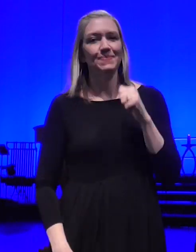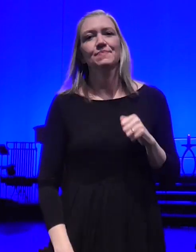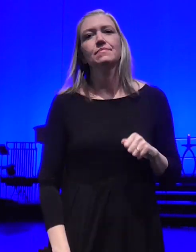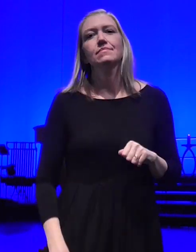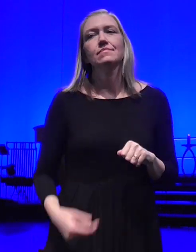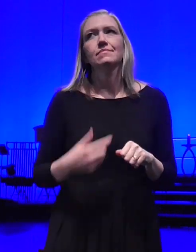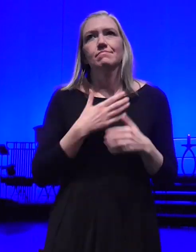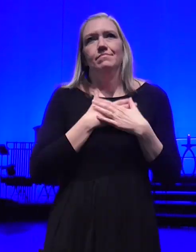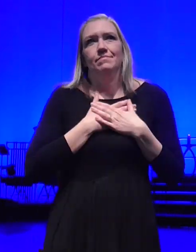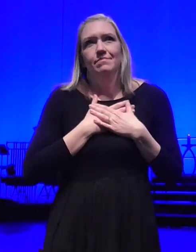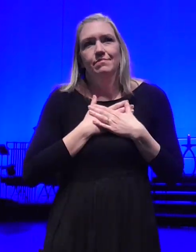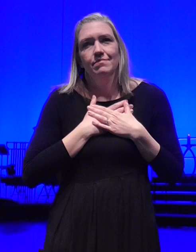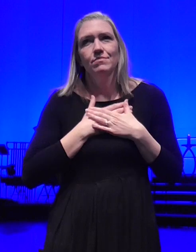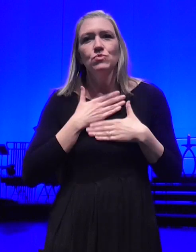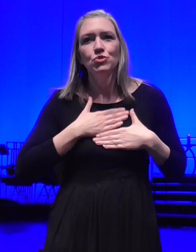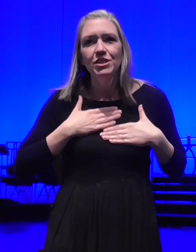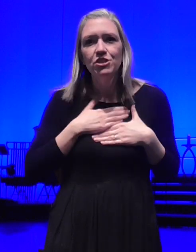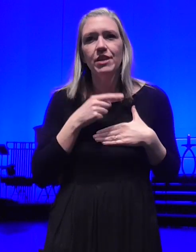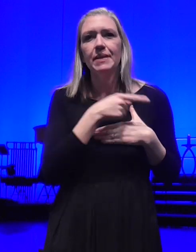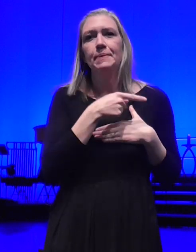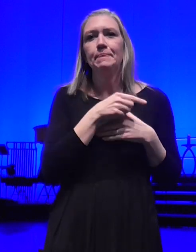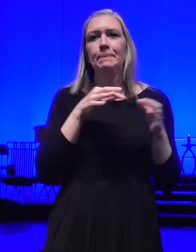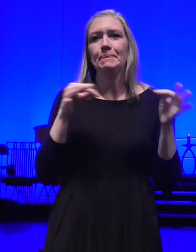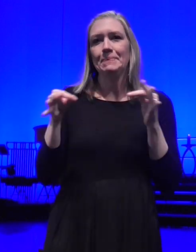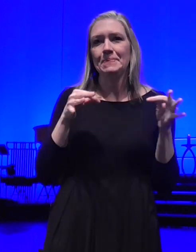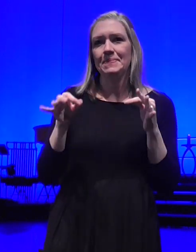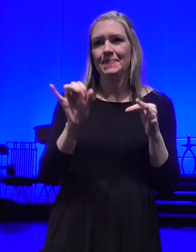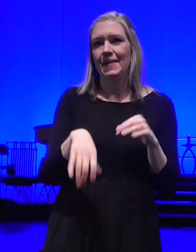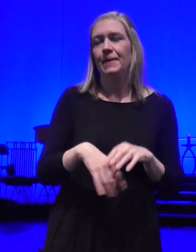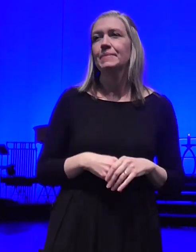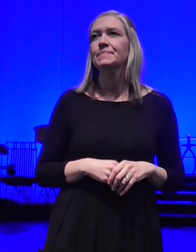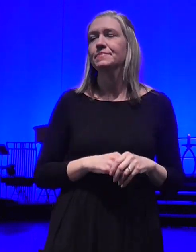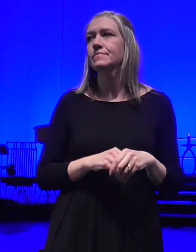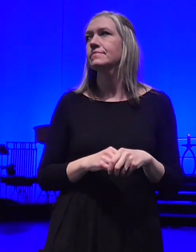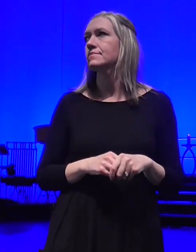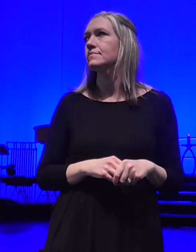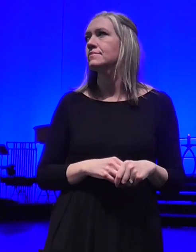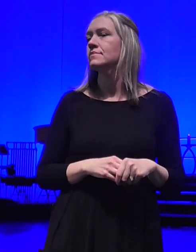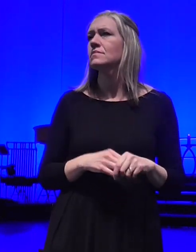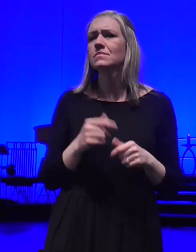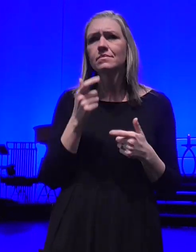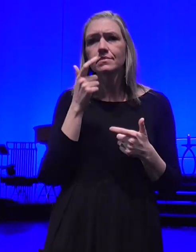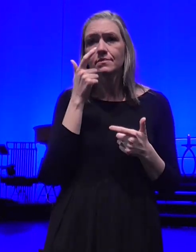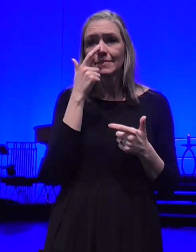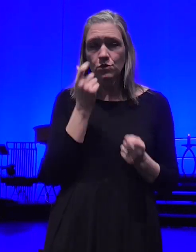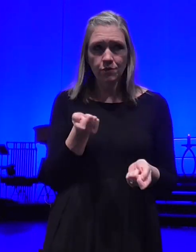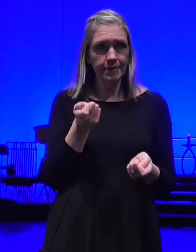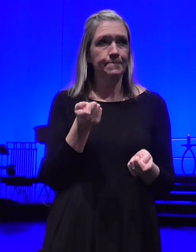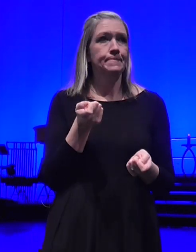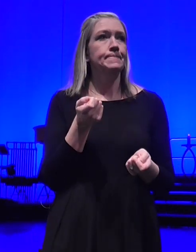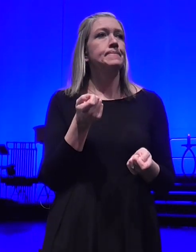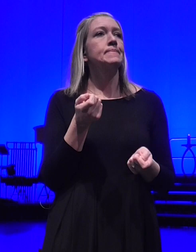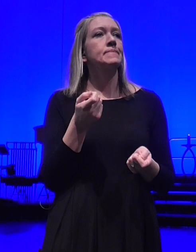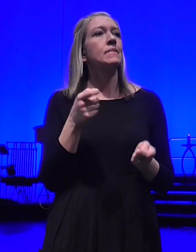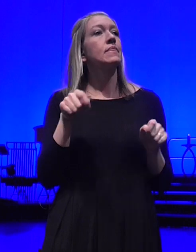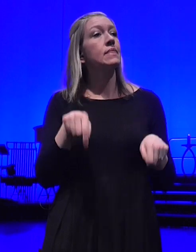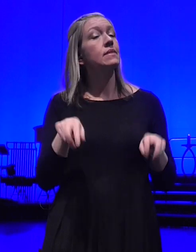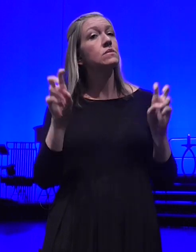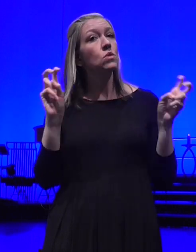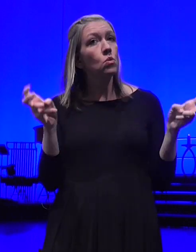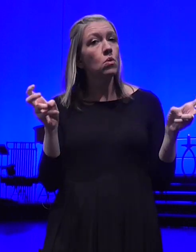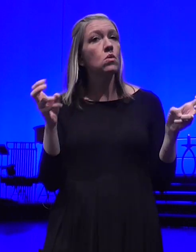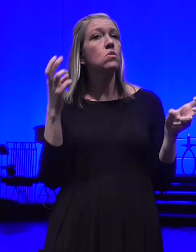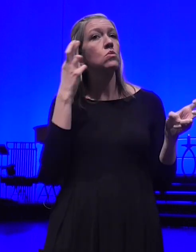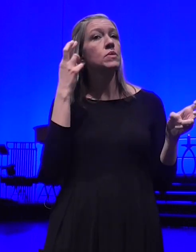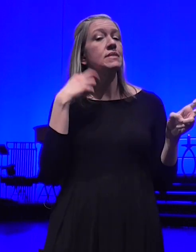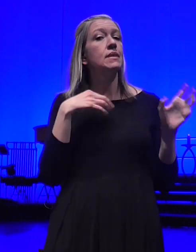I so appreciate his sharing that. And it was interesting because I picked this quote because